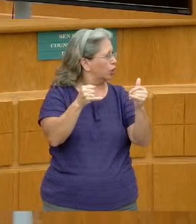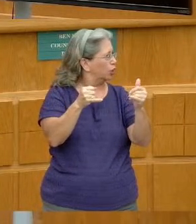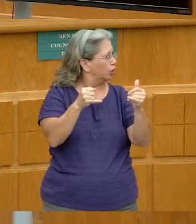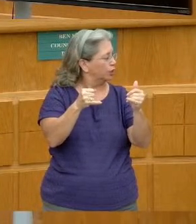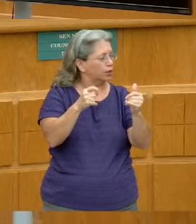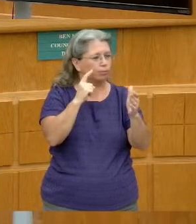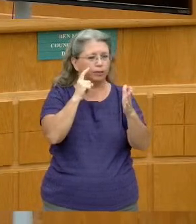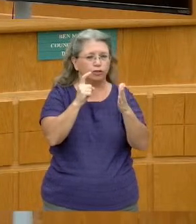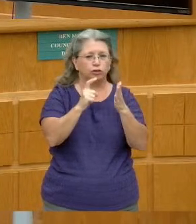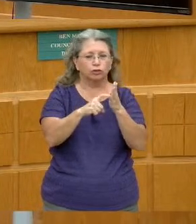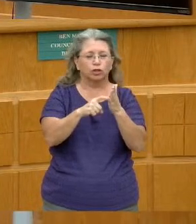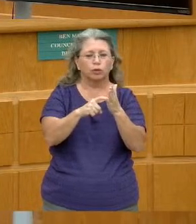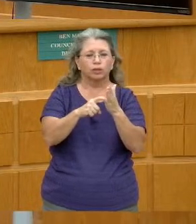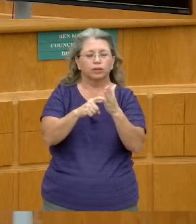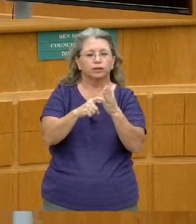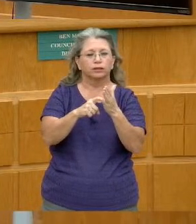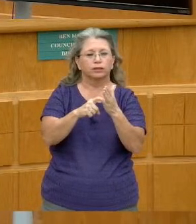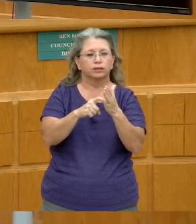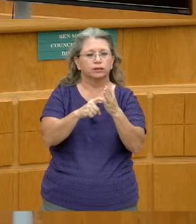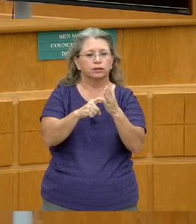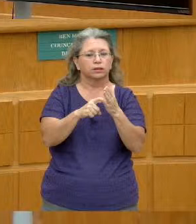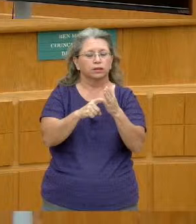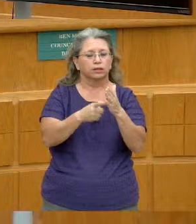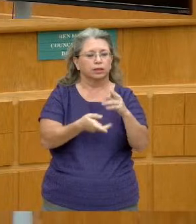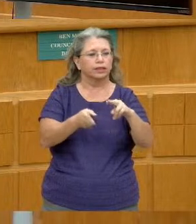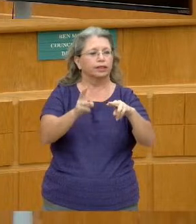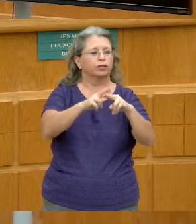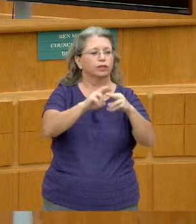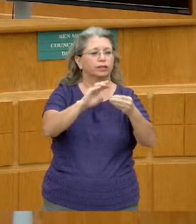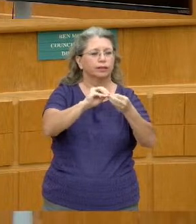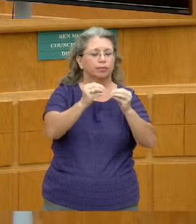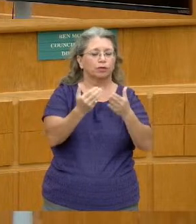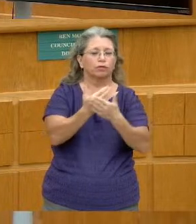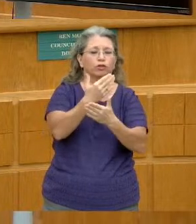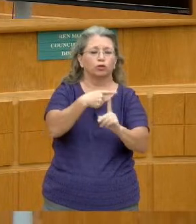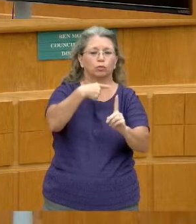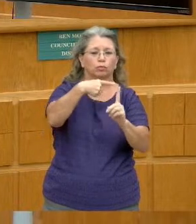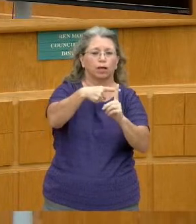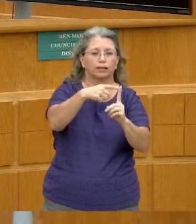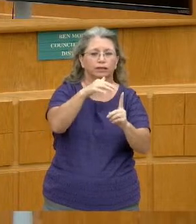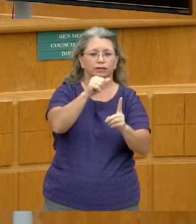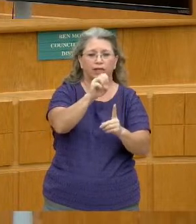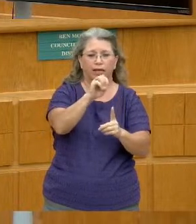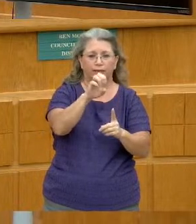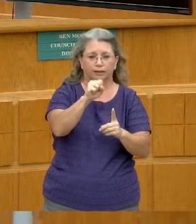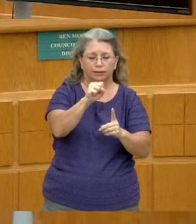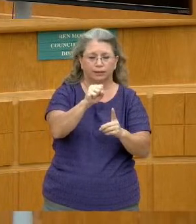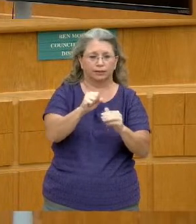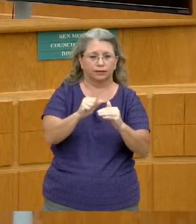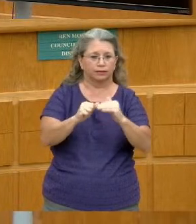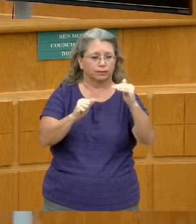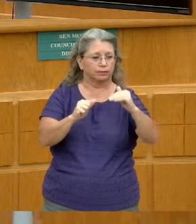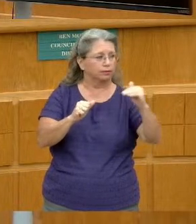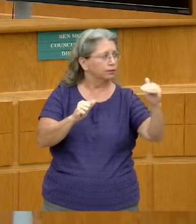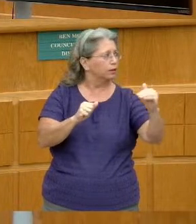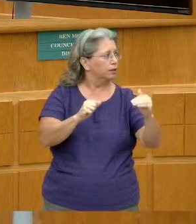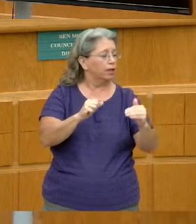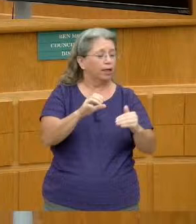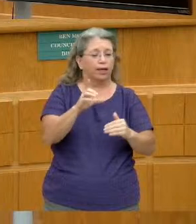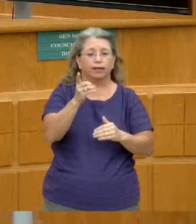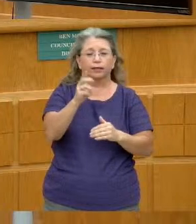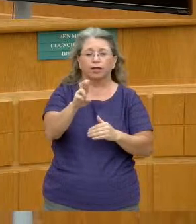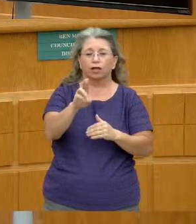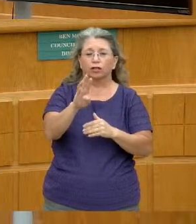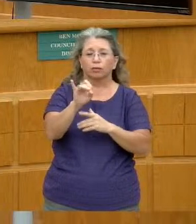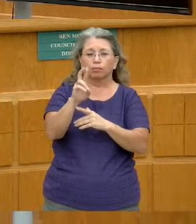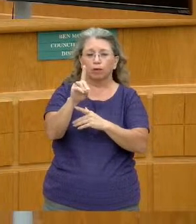the number of new cases. These are COVID cases, positive cases. And Dr. Bird, who's here, I know a lot of people watching know